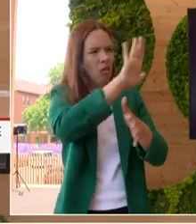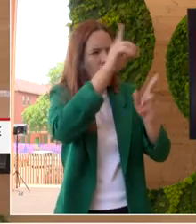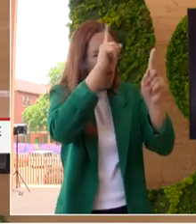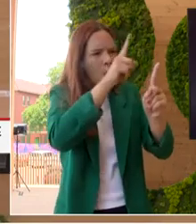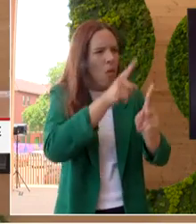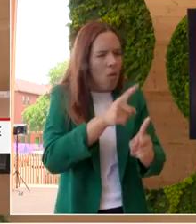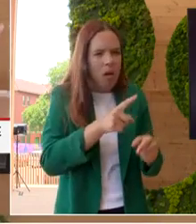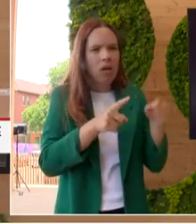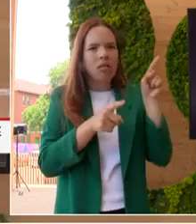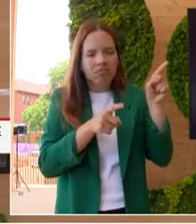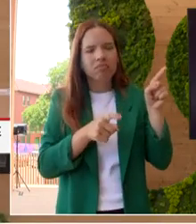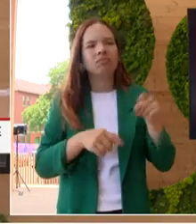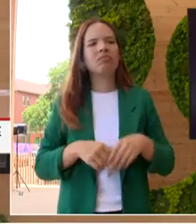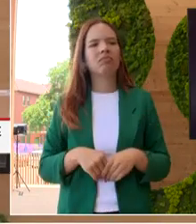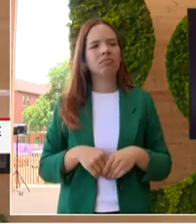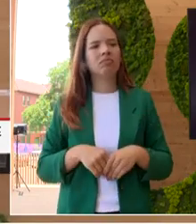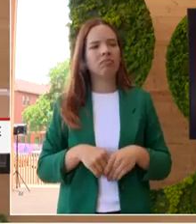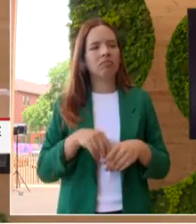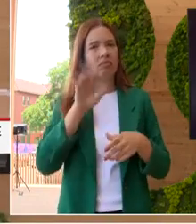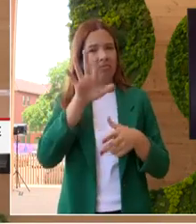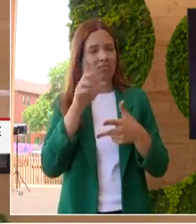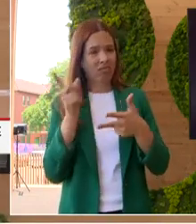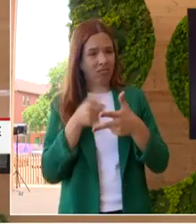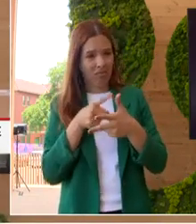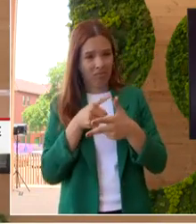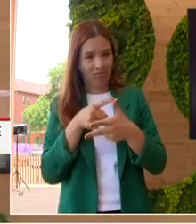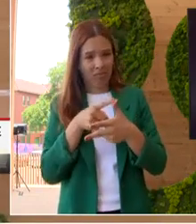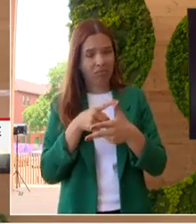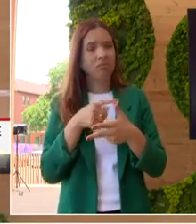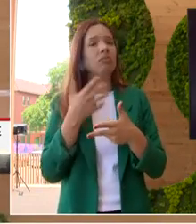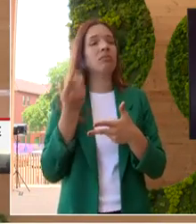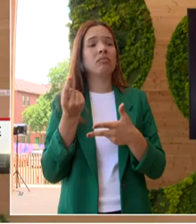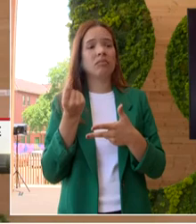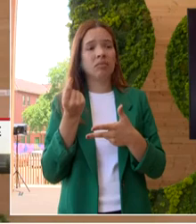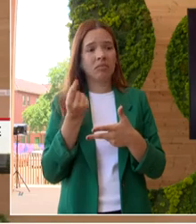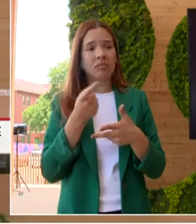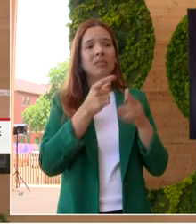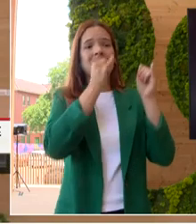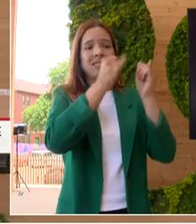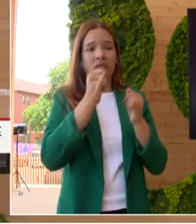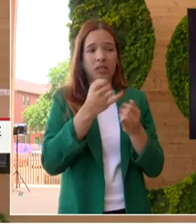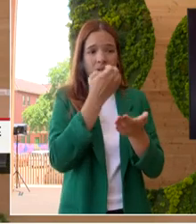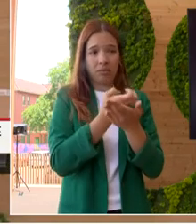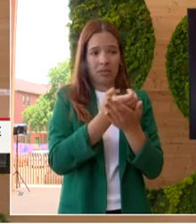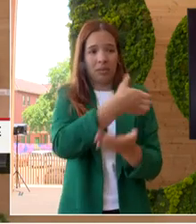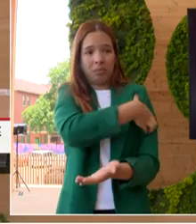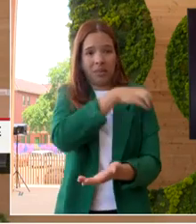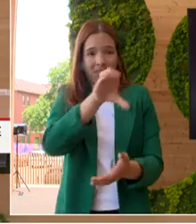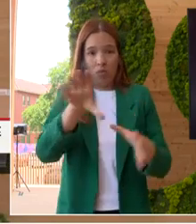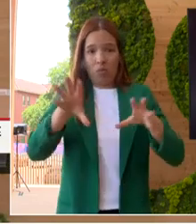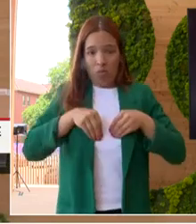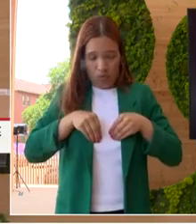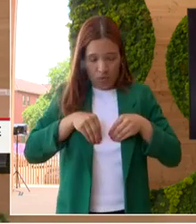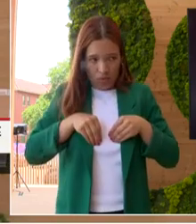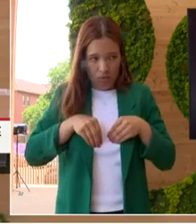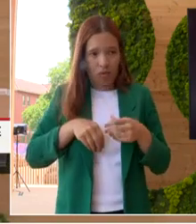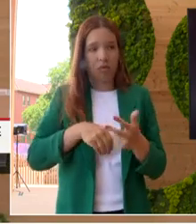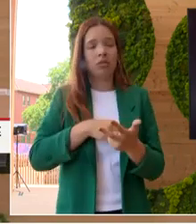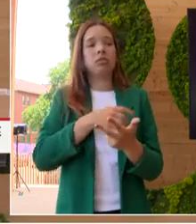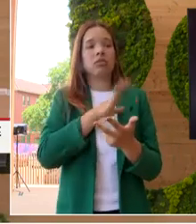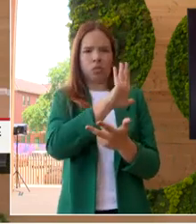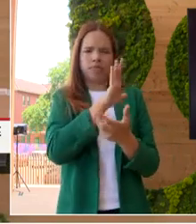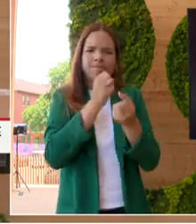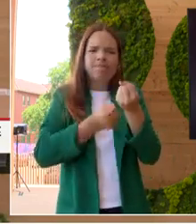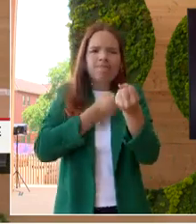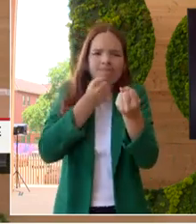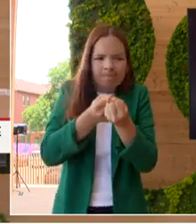Oak with learning gained from this retail village. First, individual economic empowerment and ownership, which the project will support through the Incubate the